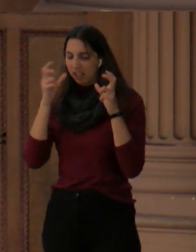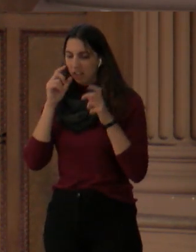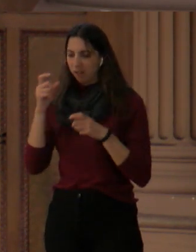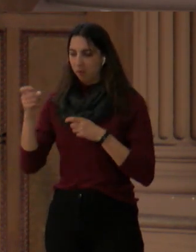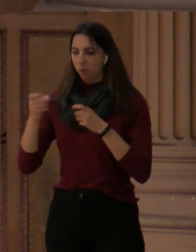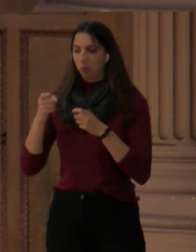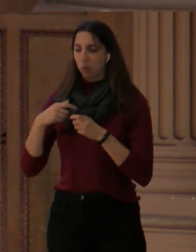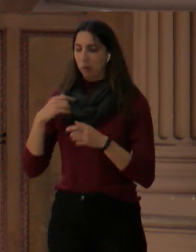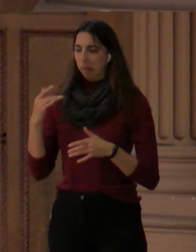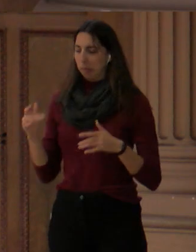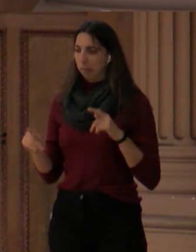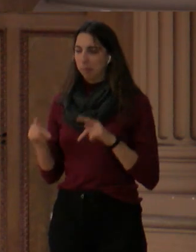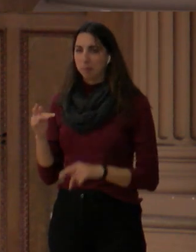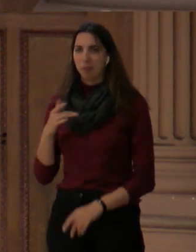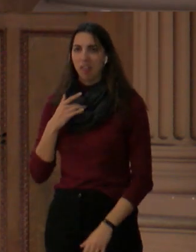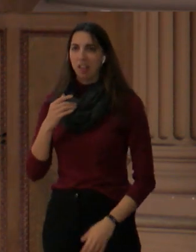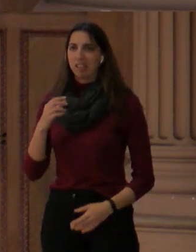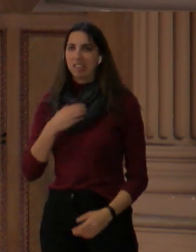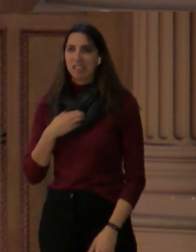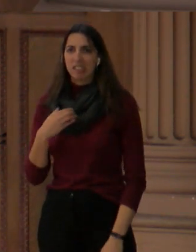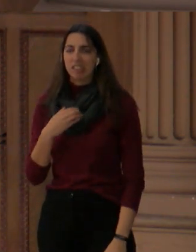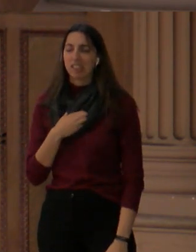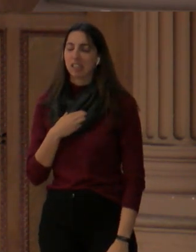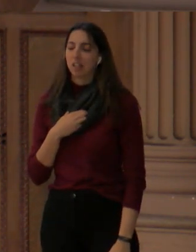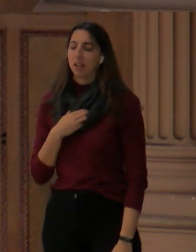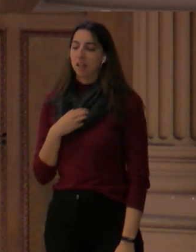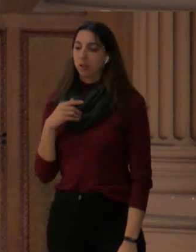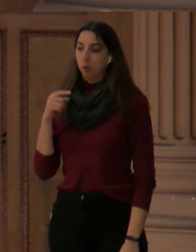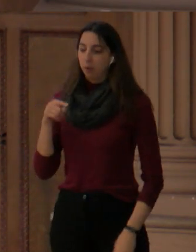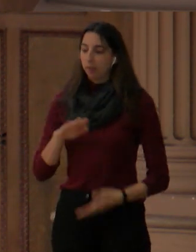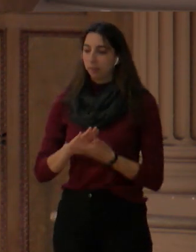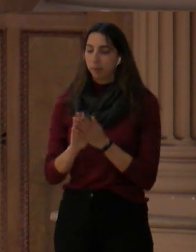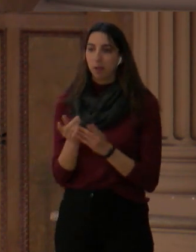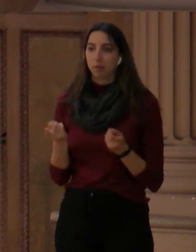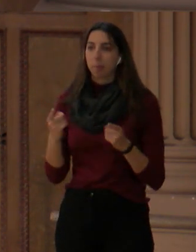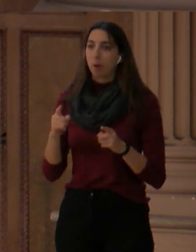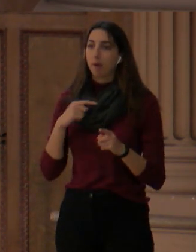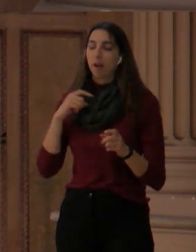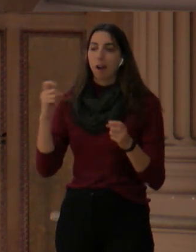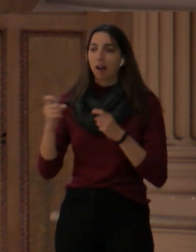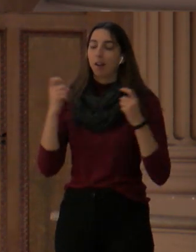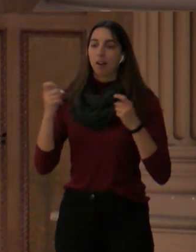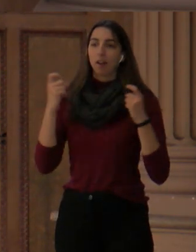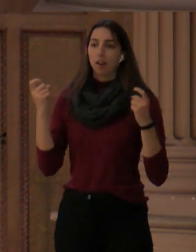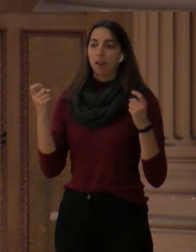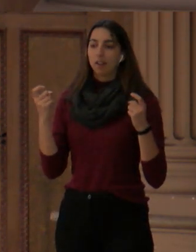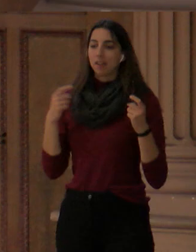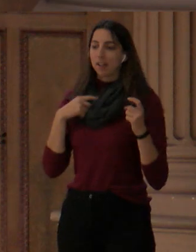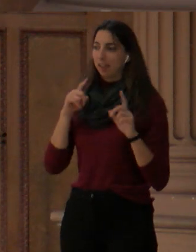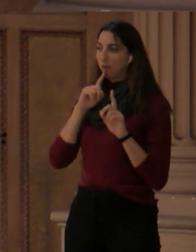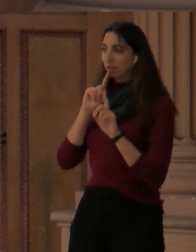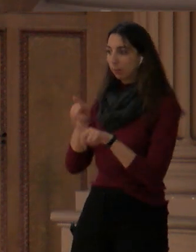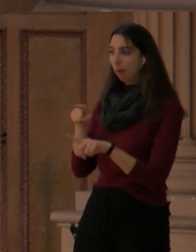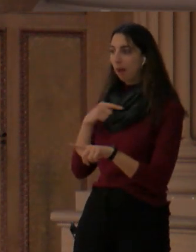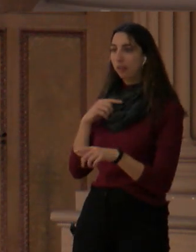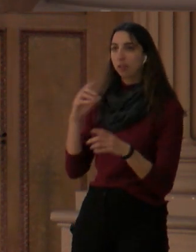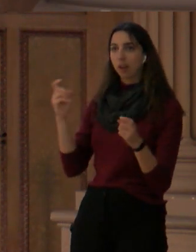Such a celebration. It's so huge that the earth splits. And that's the right way to respond to the right king.